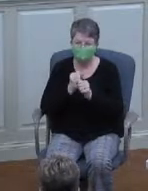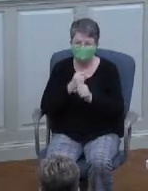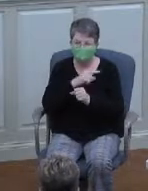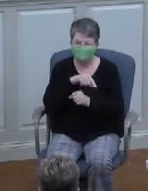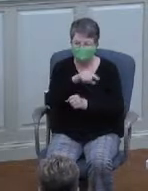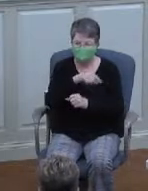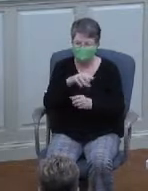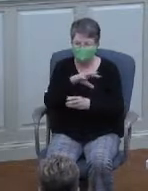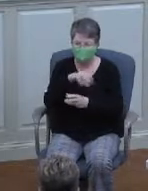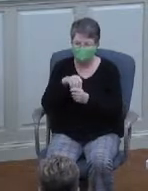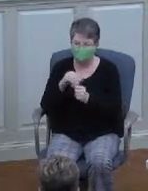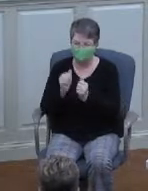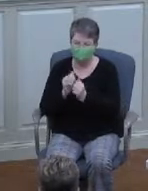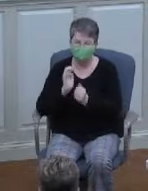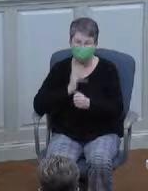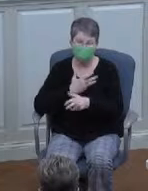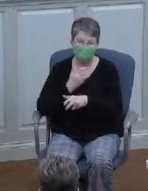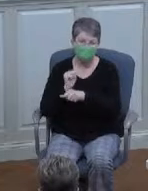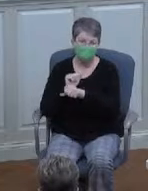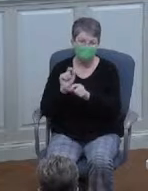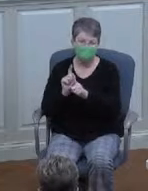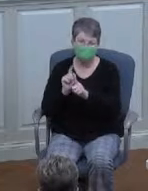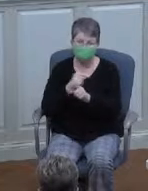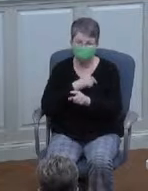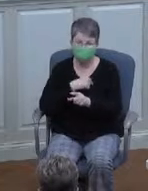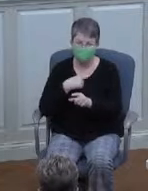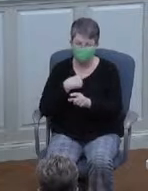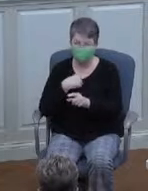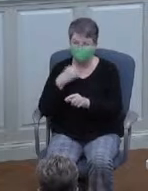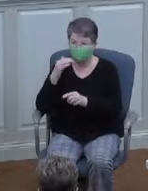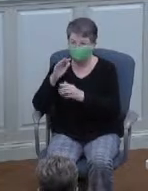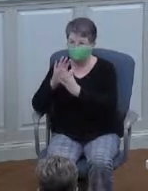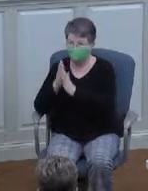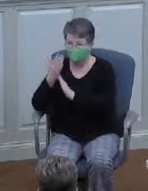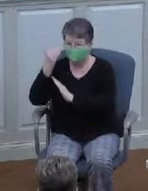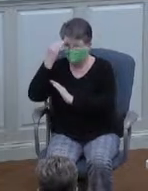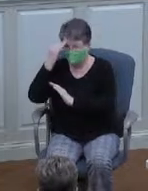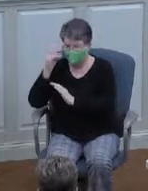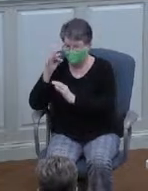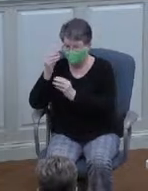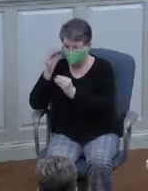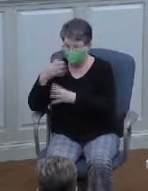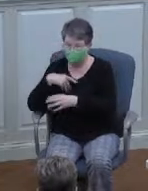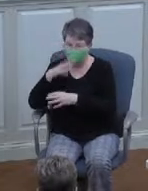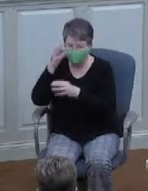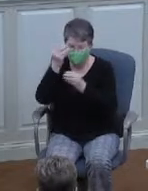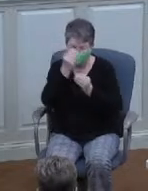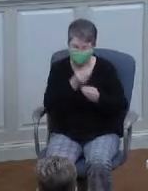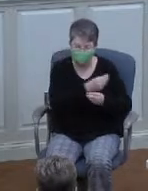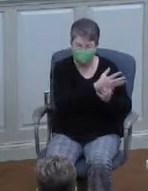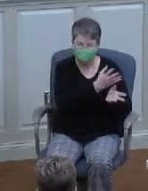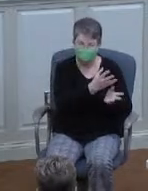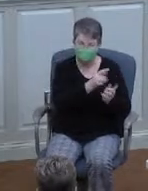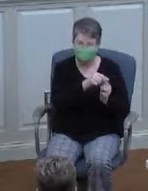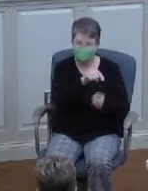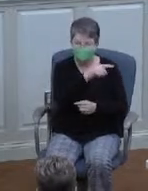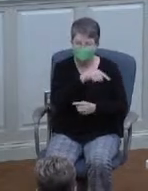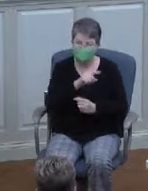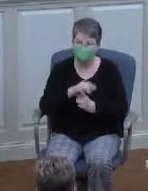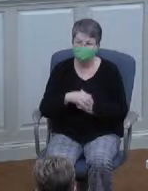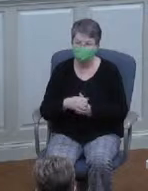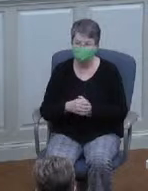involved with our work. As we are made aware of information, we will make an effort to communicate that out.